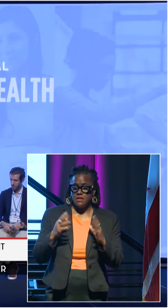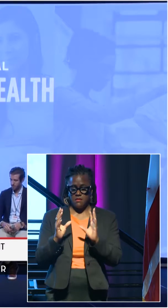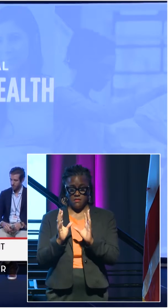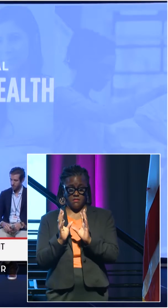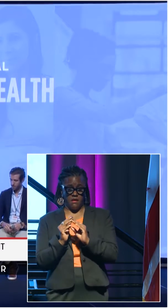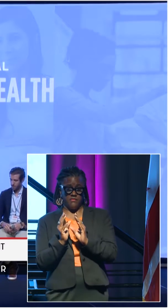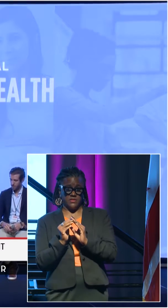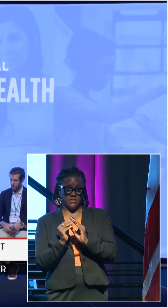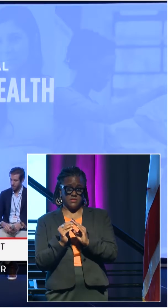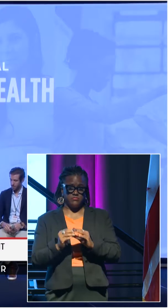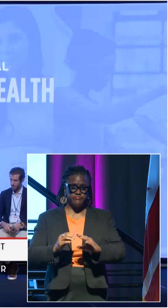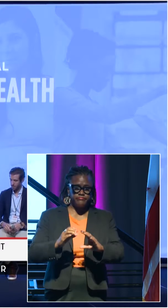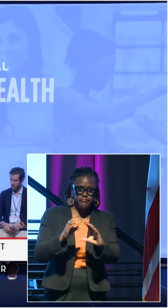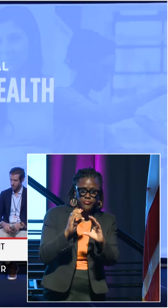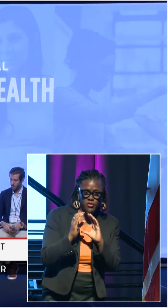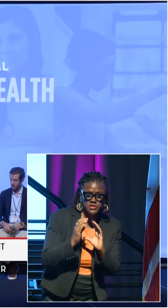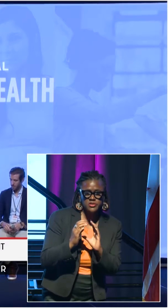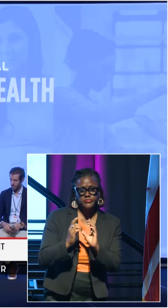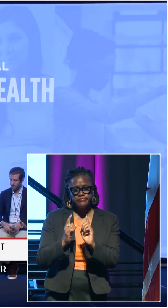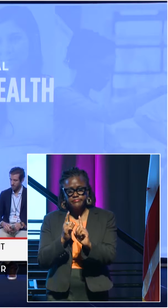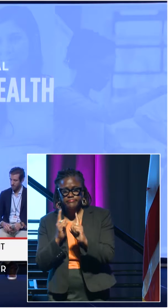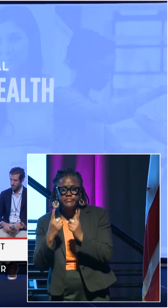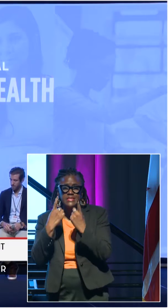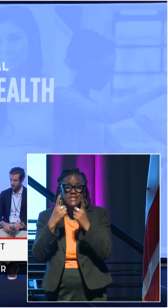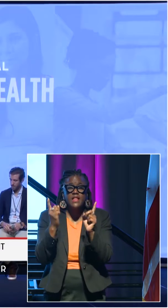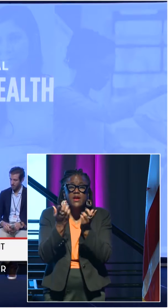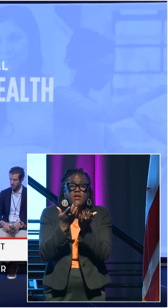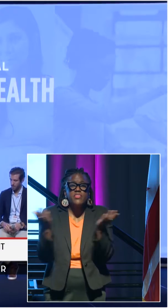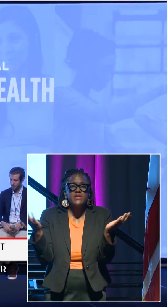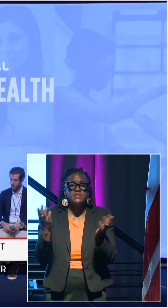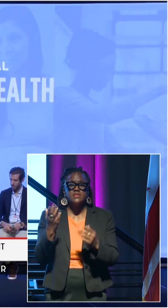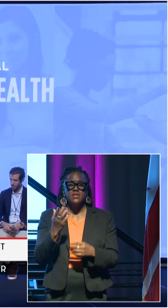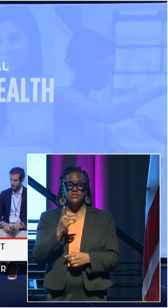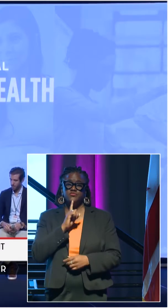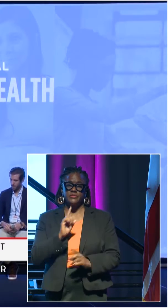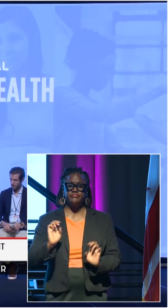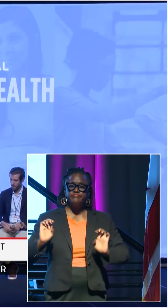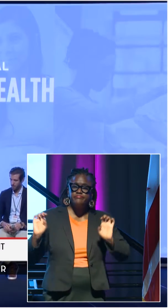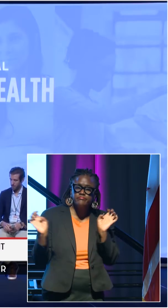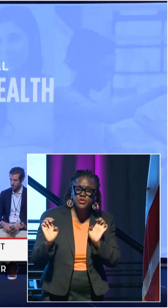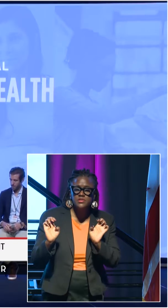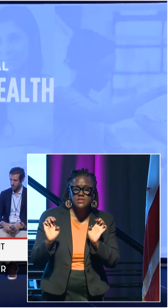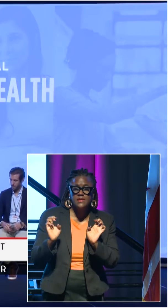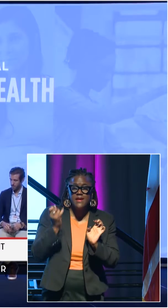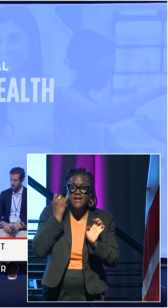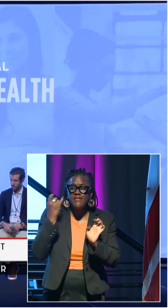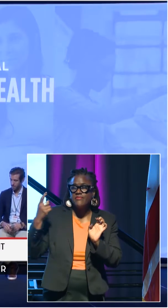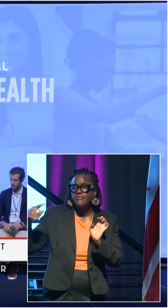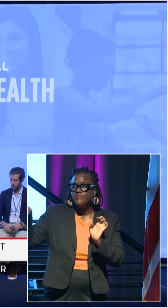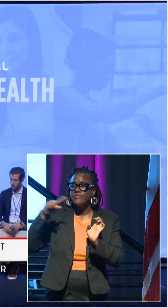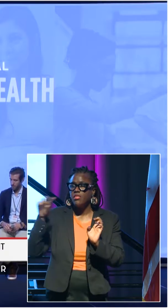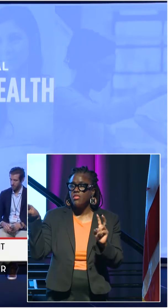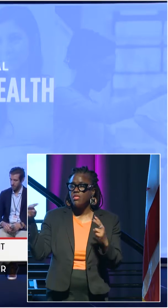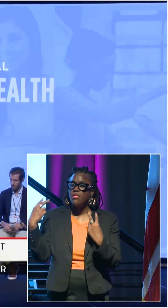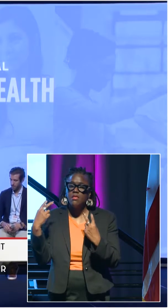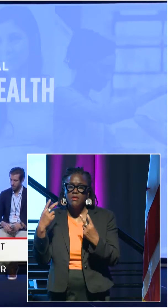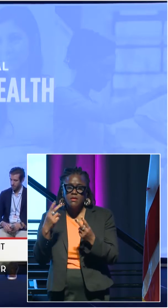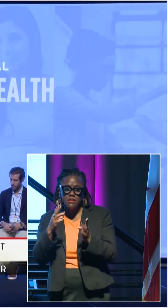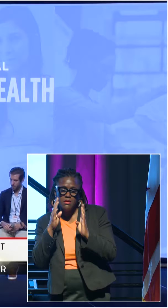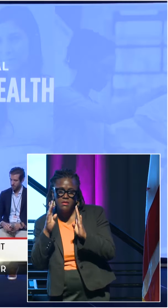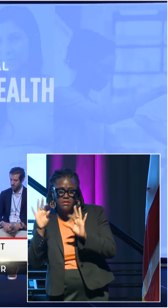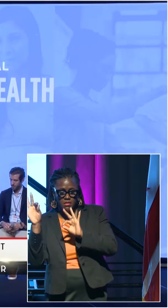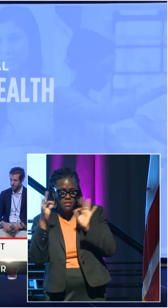conferences and conversations and declare things a crisis just to get parity,